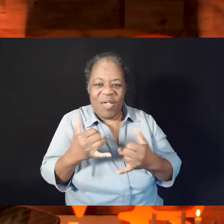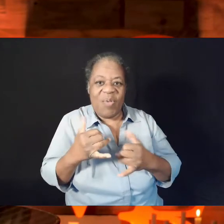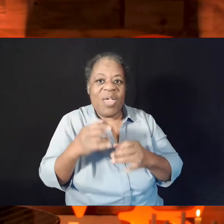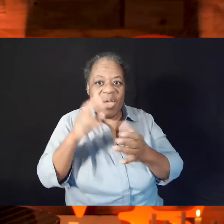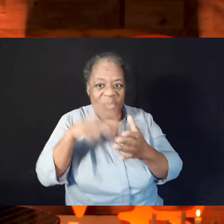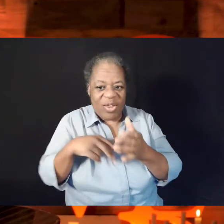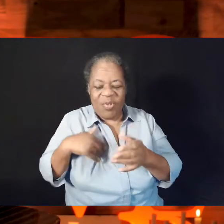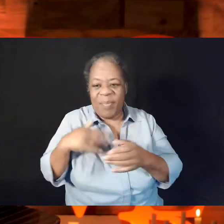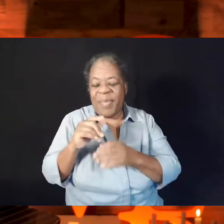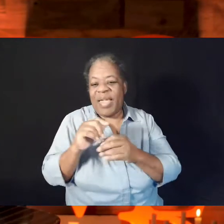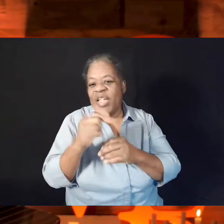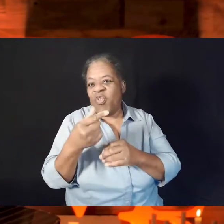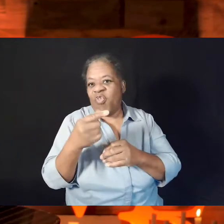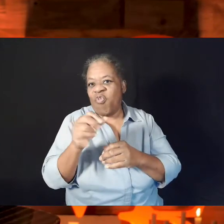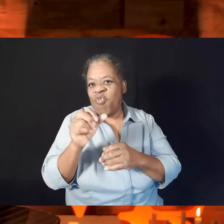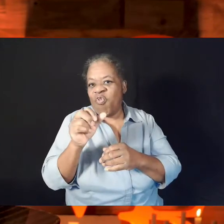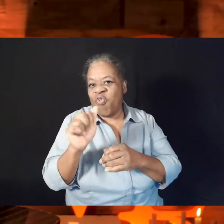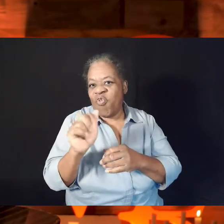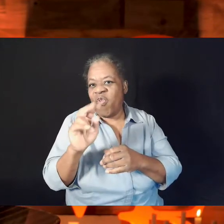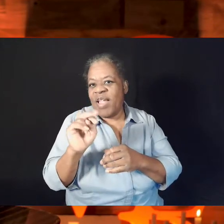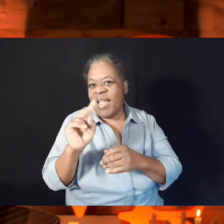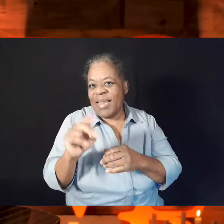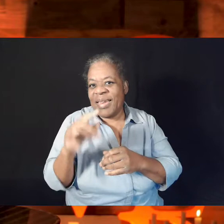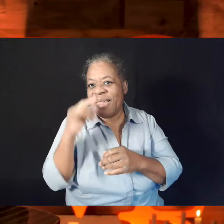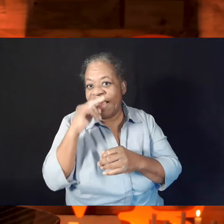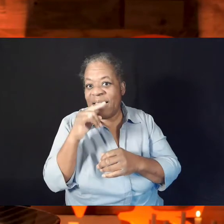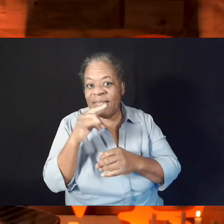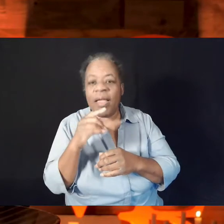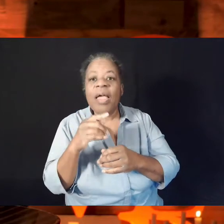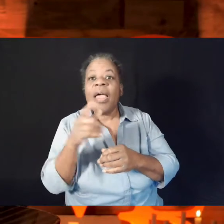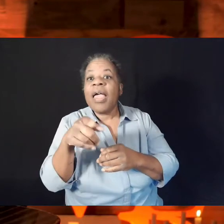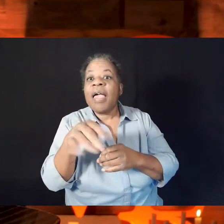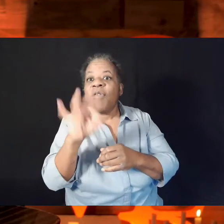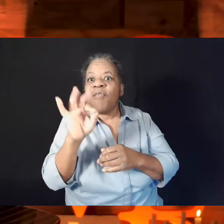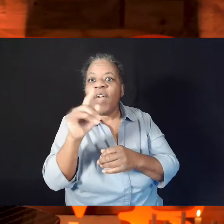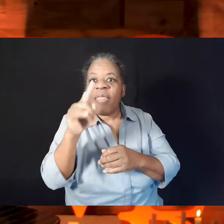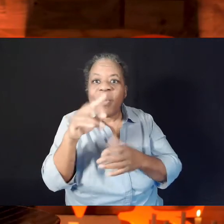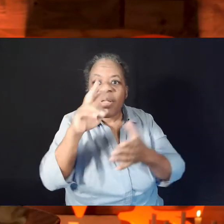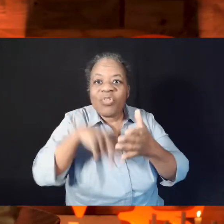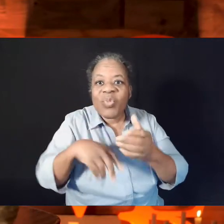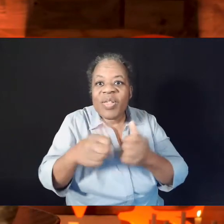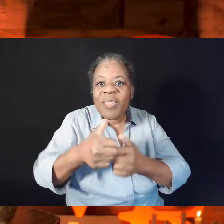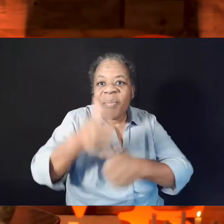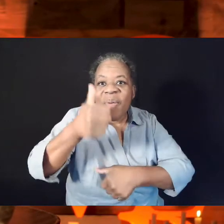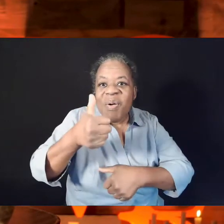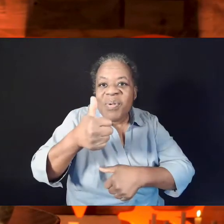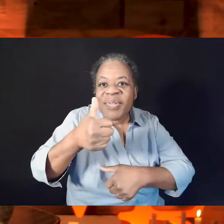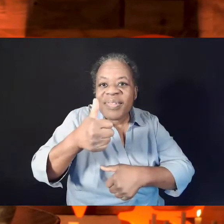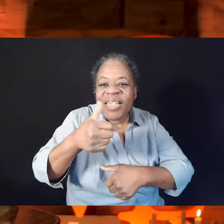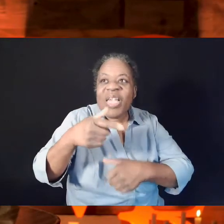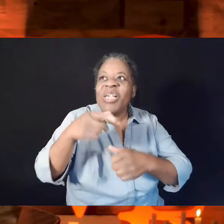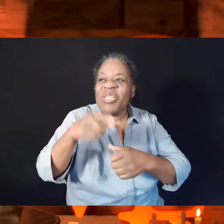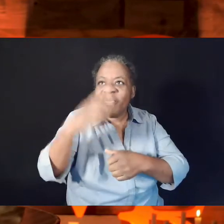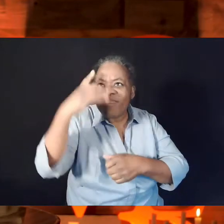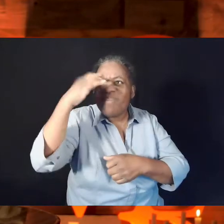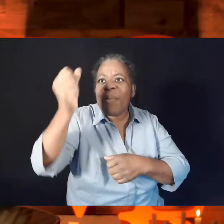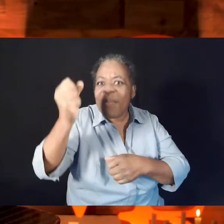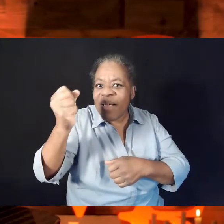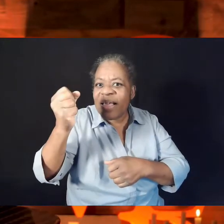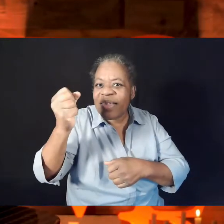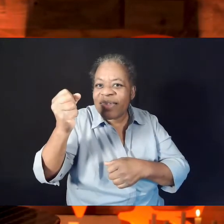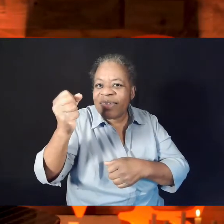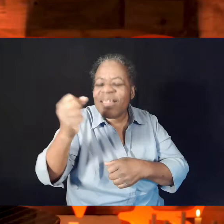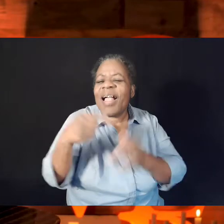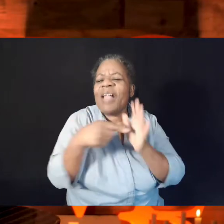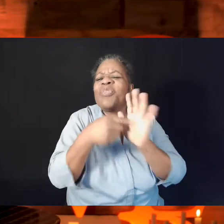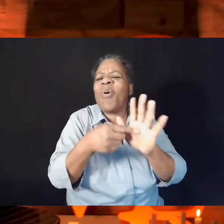you found that the ones you read the most, without even trying, you have parts of them memorized? I'll show you.